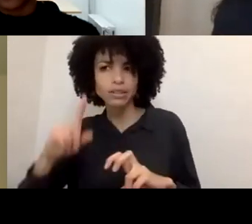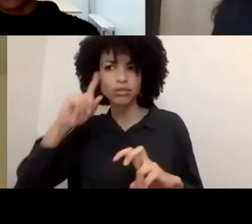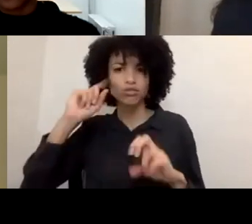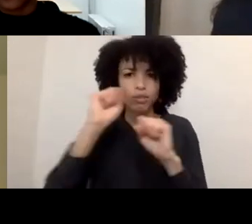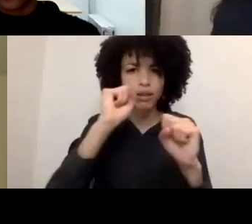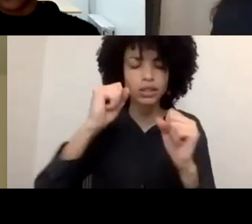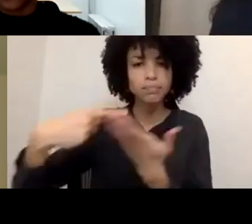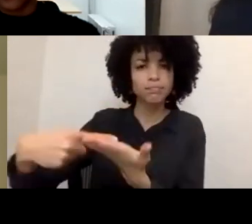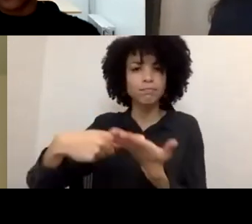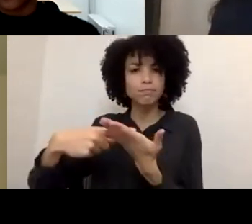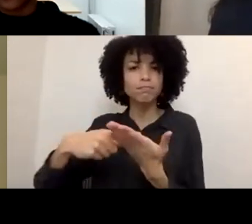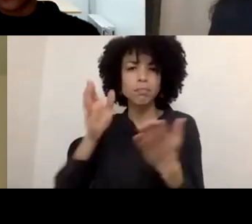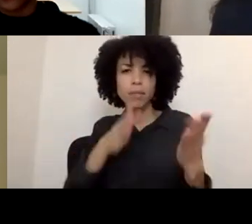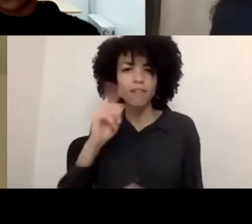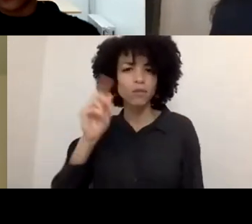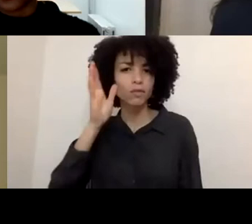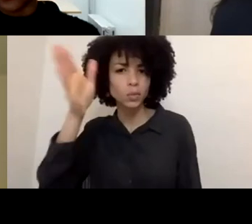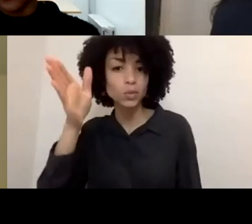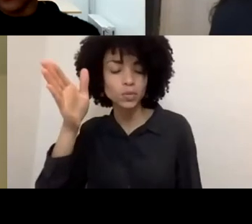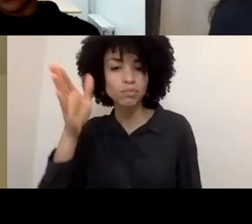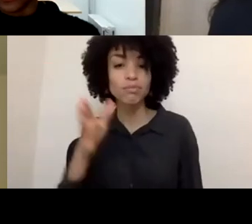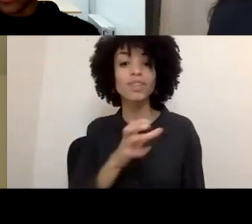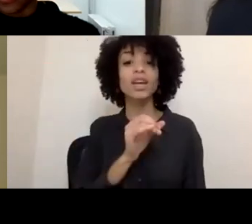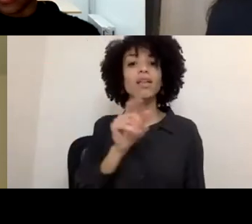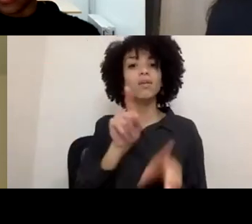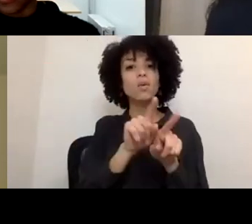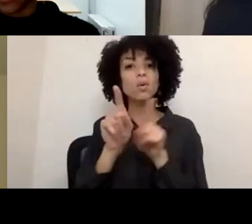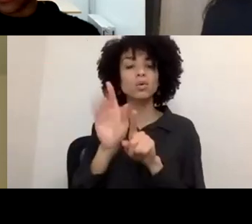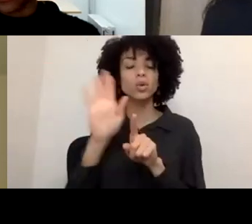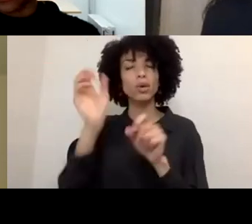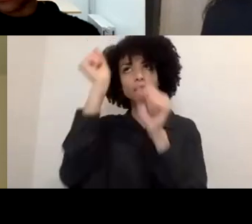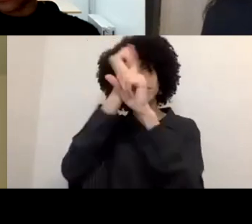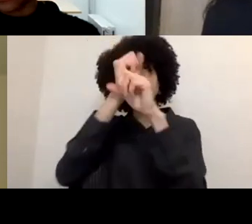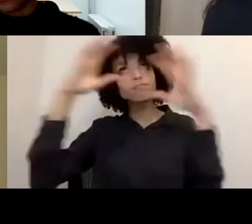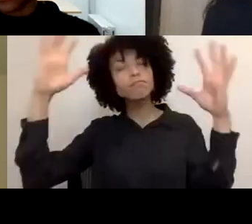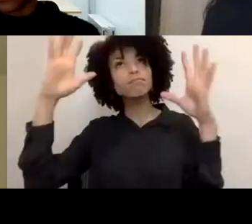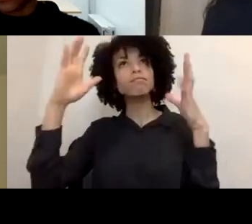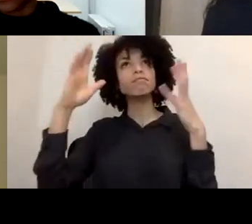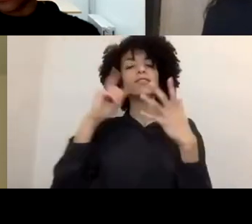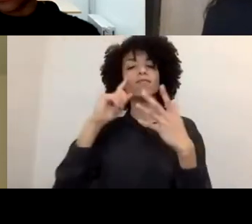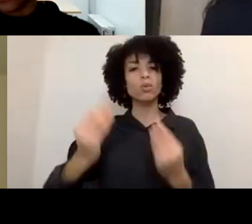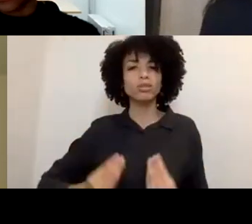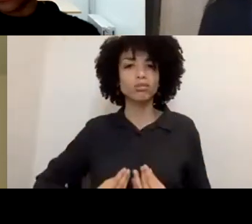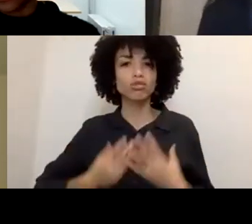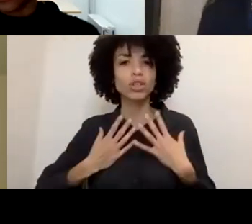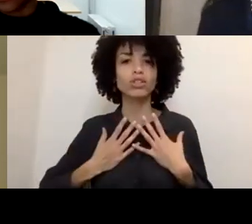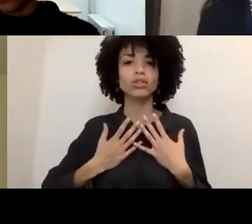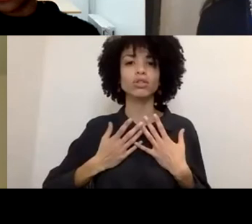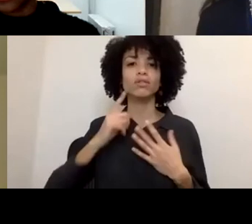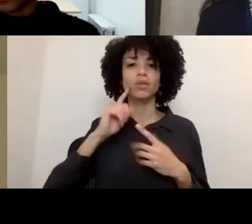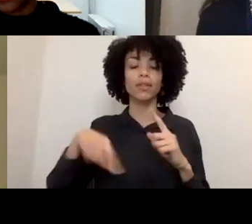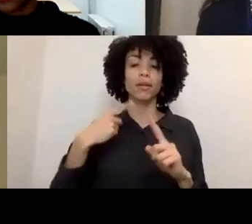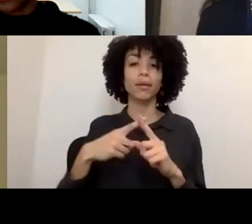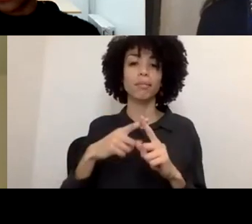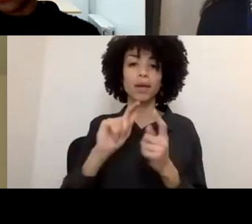go from here, and to also have a moment of imagination and inspiration for, for how we imagine change for our sector